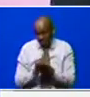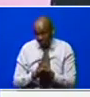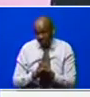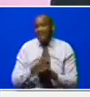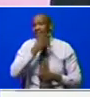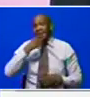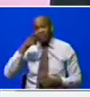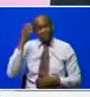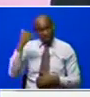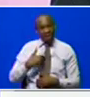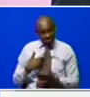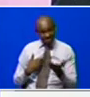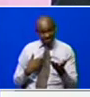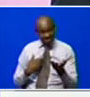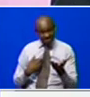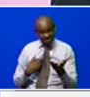drought,